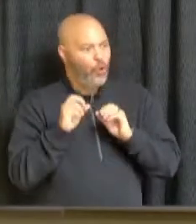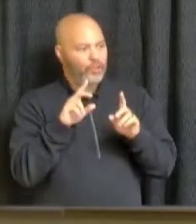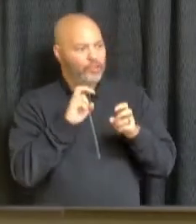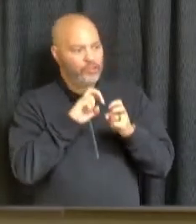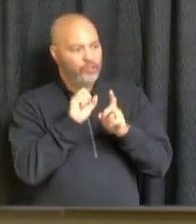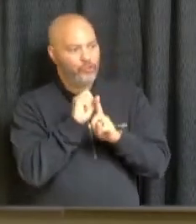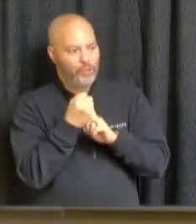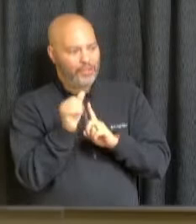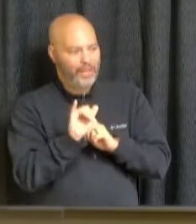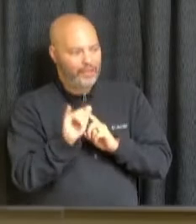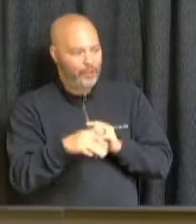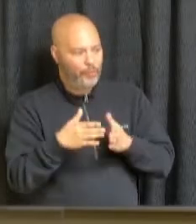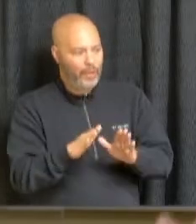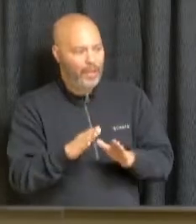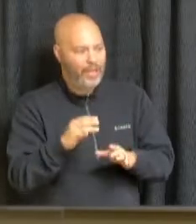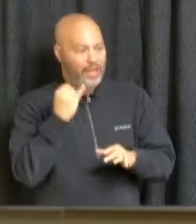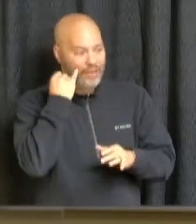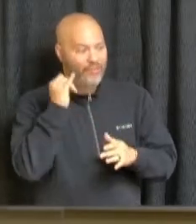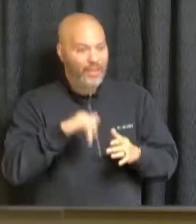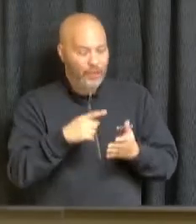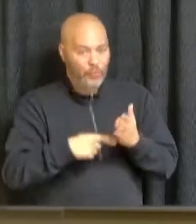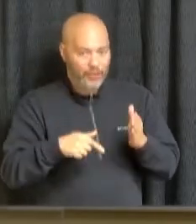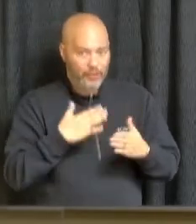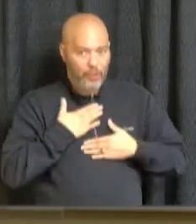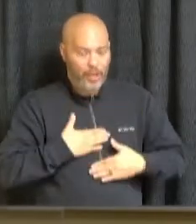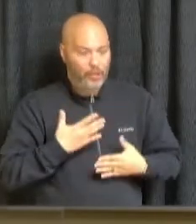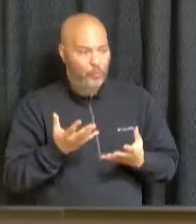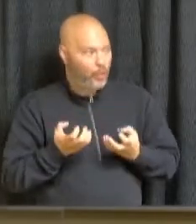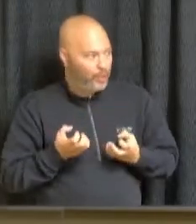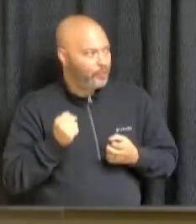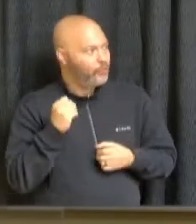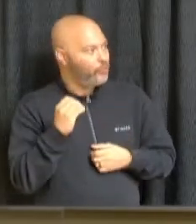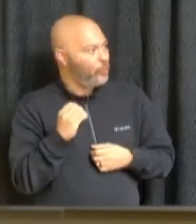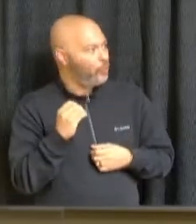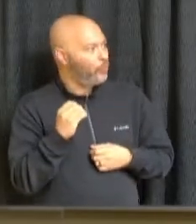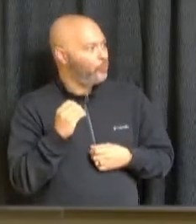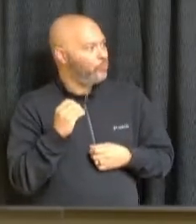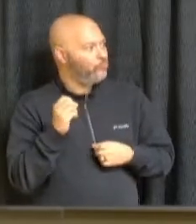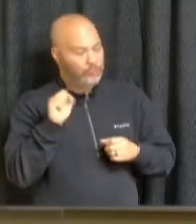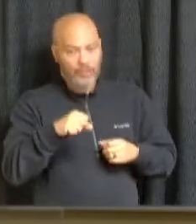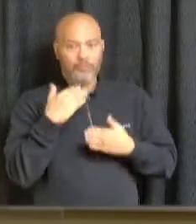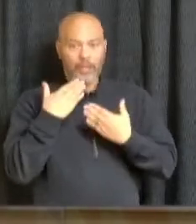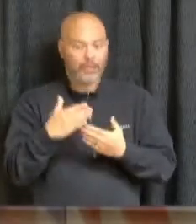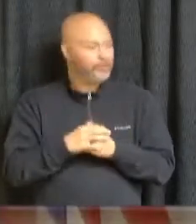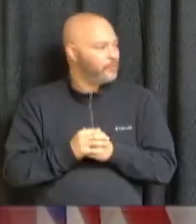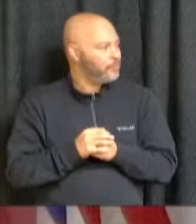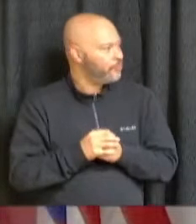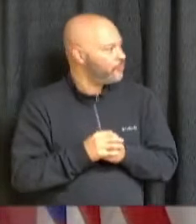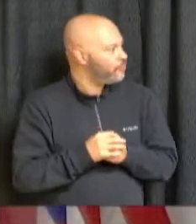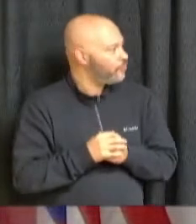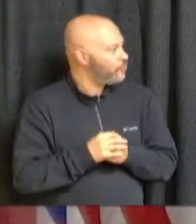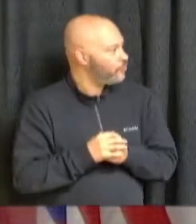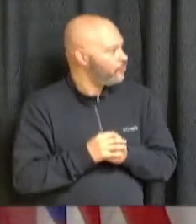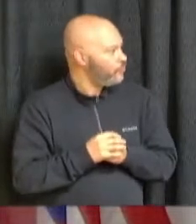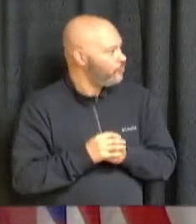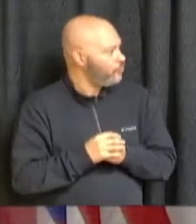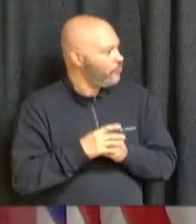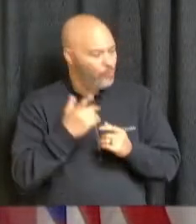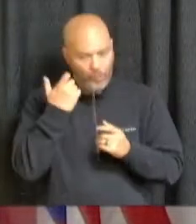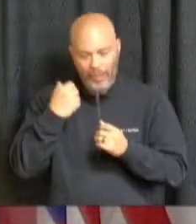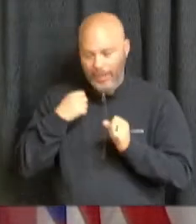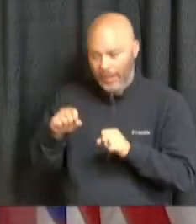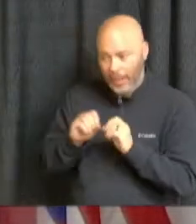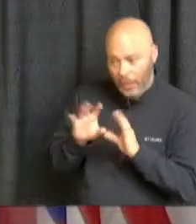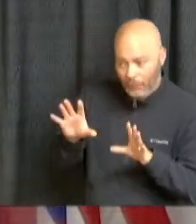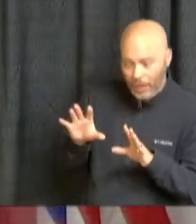this. If that is what this body wants. So, yeah, thanks. Okay. Mayor, may I clarify?